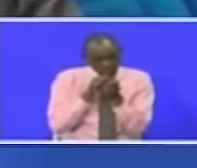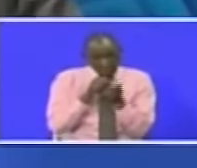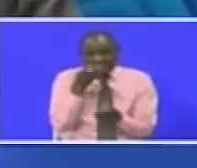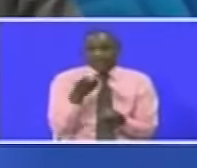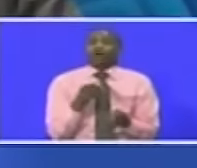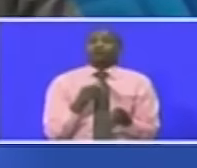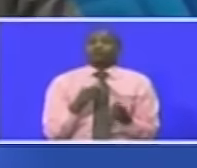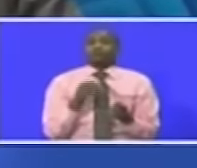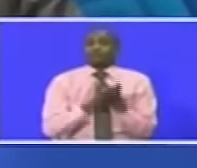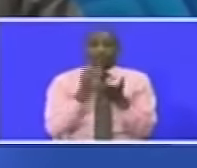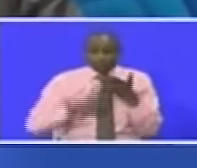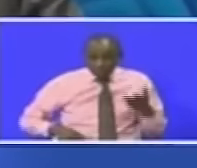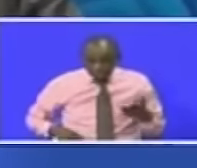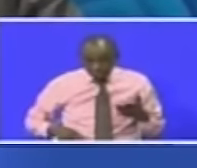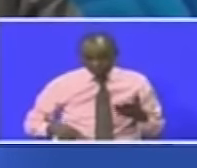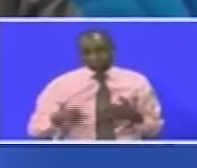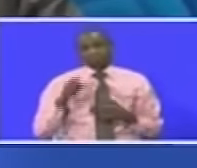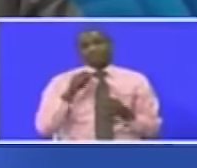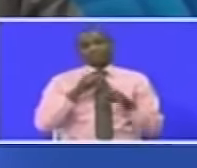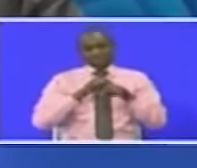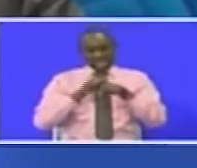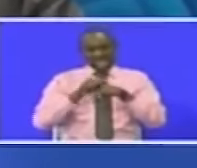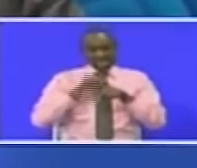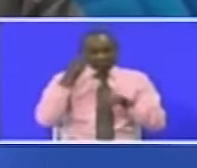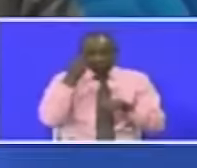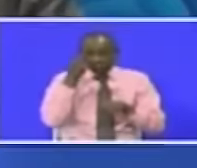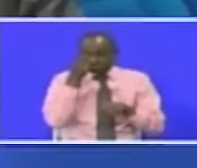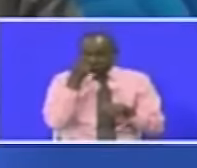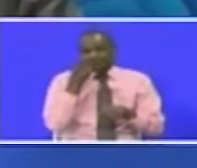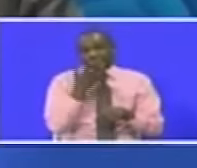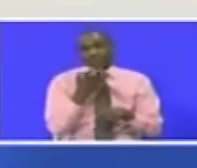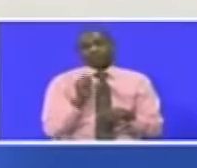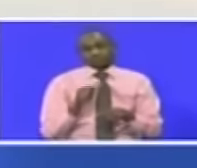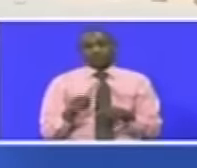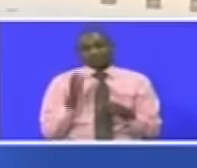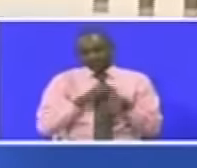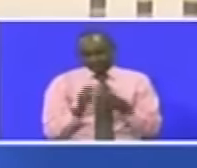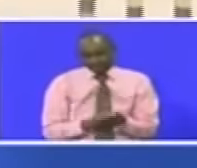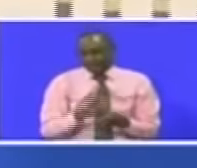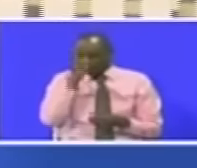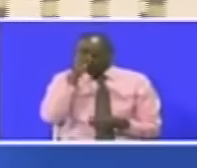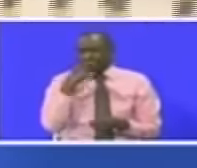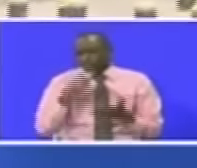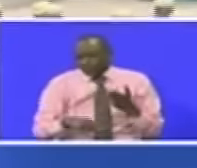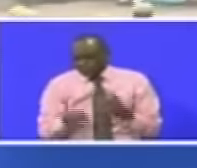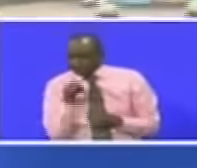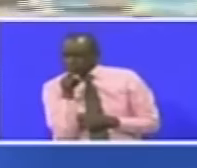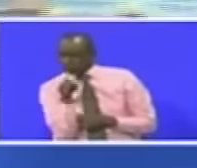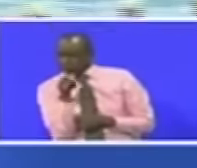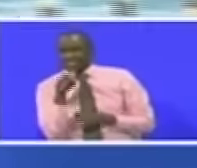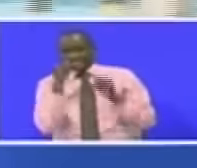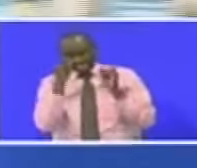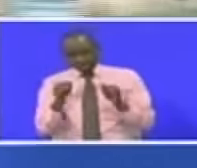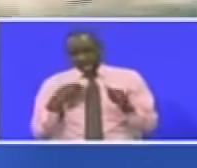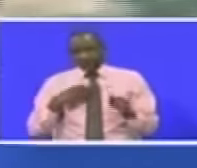leads to something we call cataracts, which just means the cornea is scarred. Police have also put to use the newly